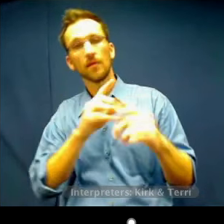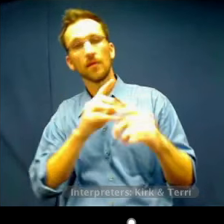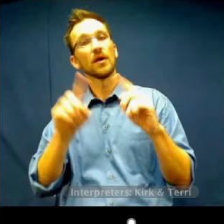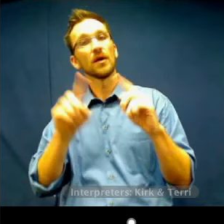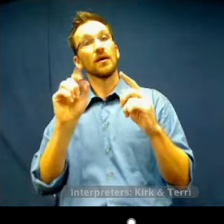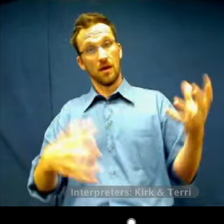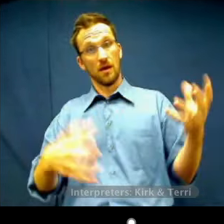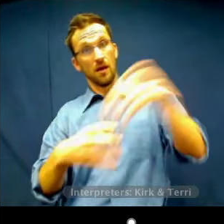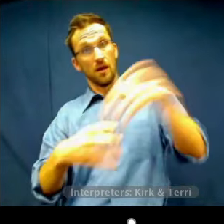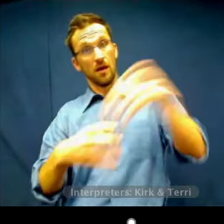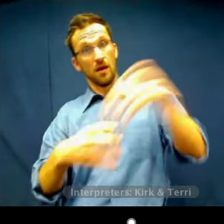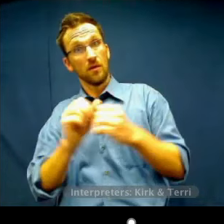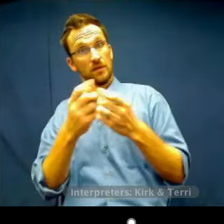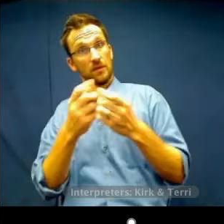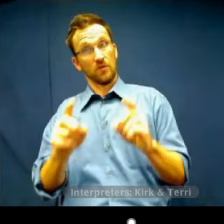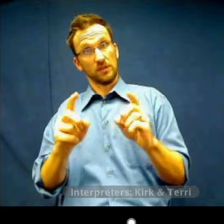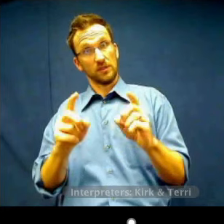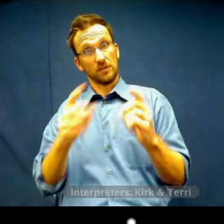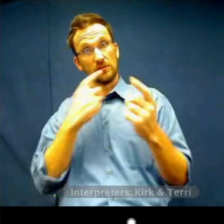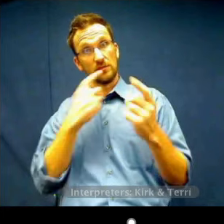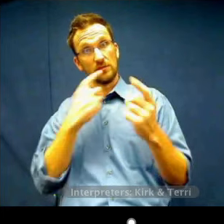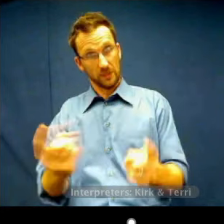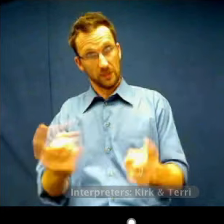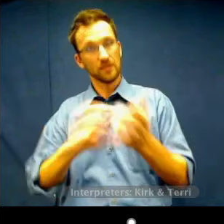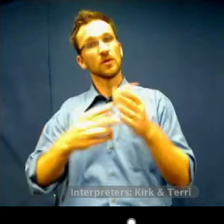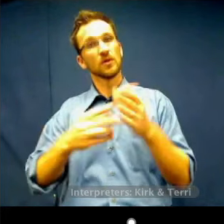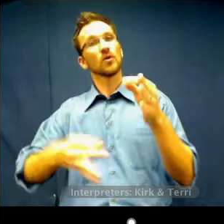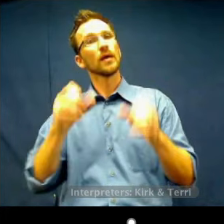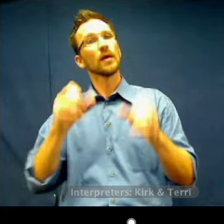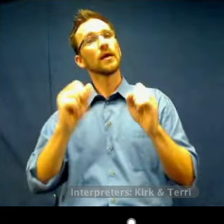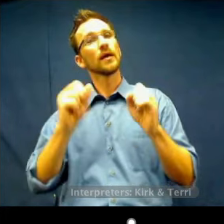court can enforce it through a contempt action.